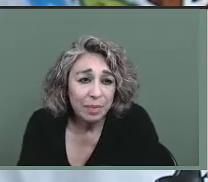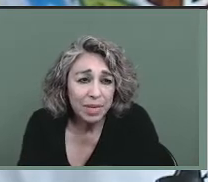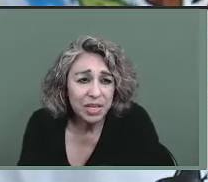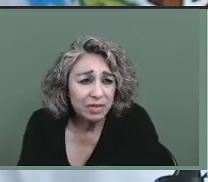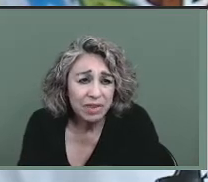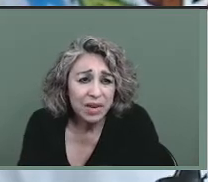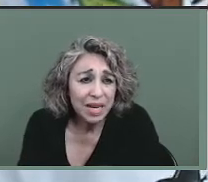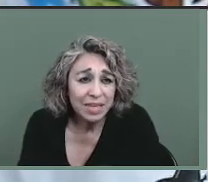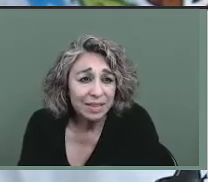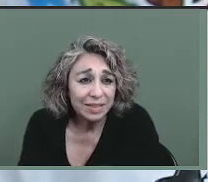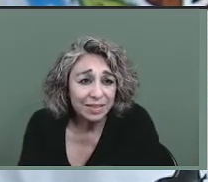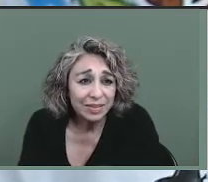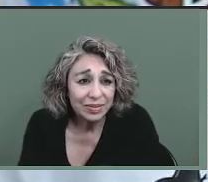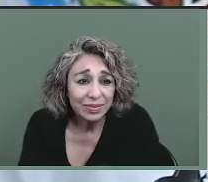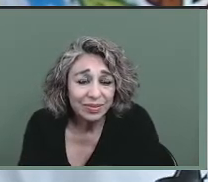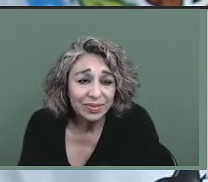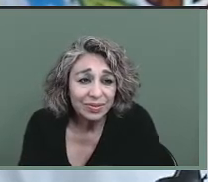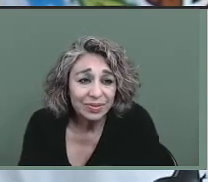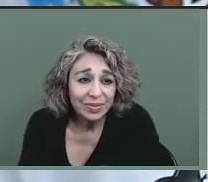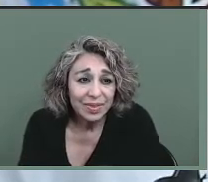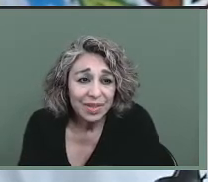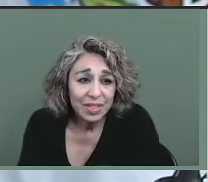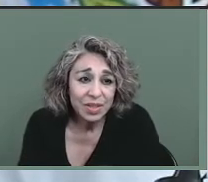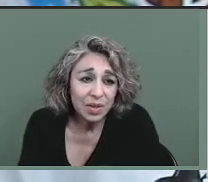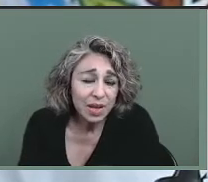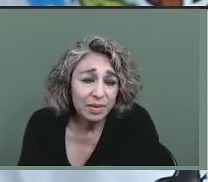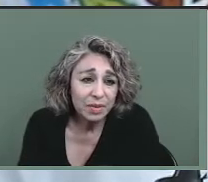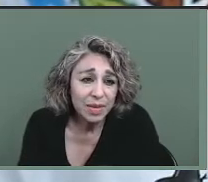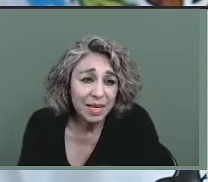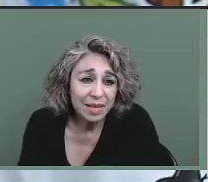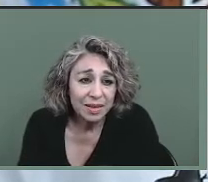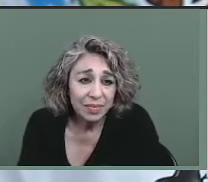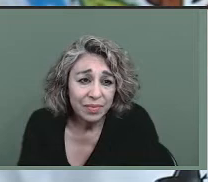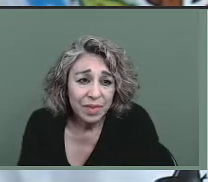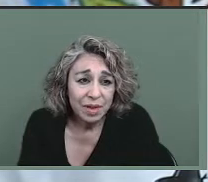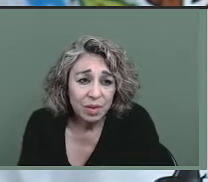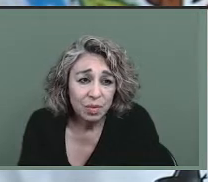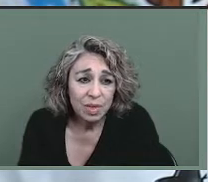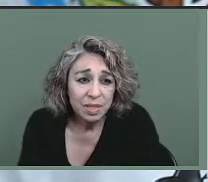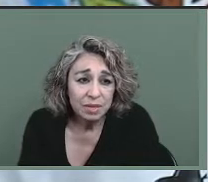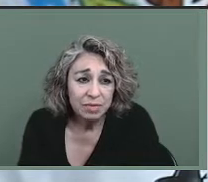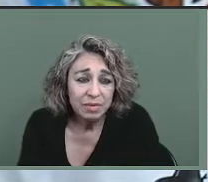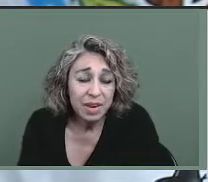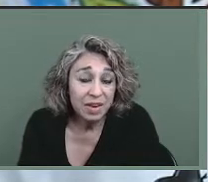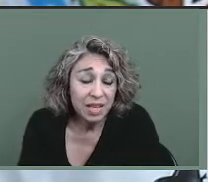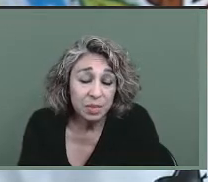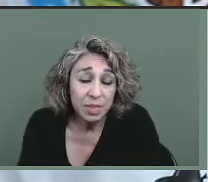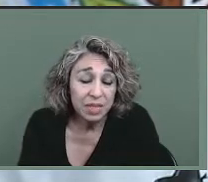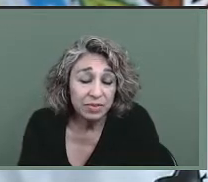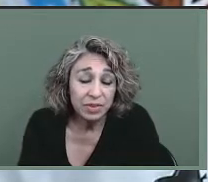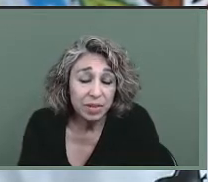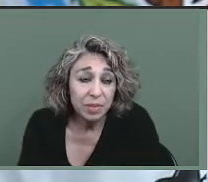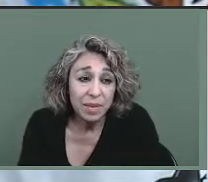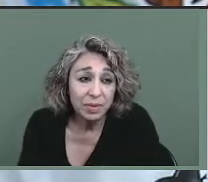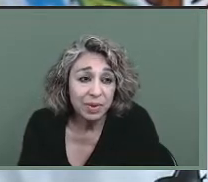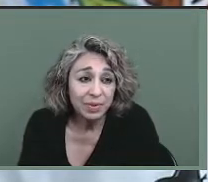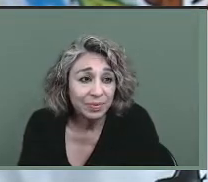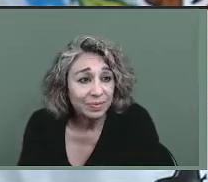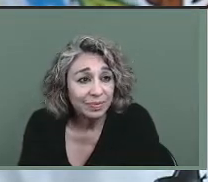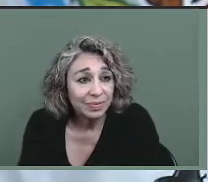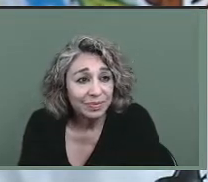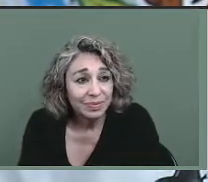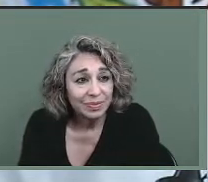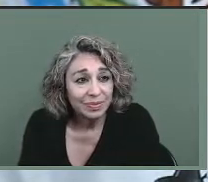that budget? Very little. So the government was very expensive for the people.